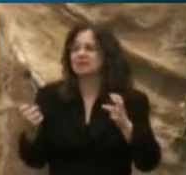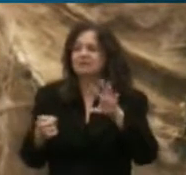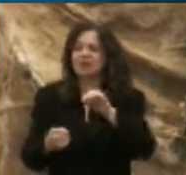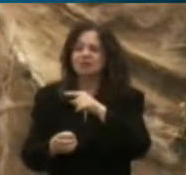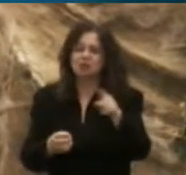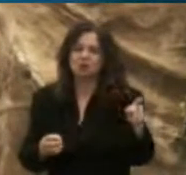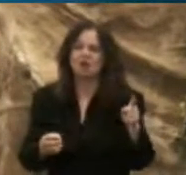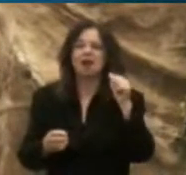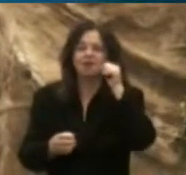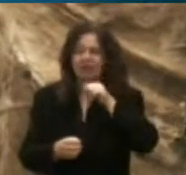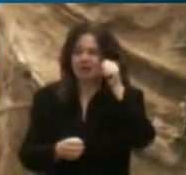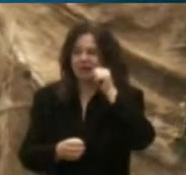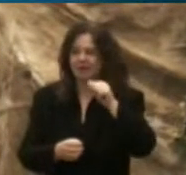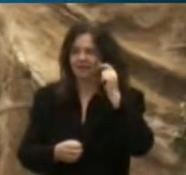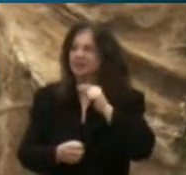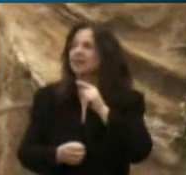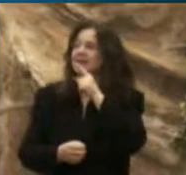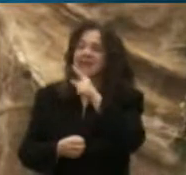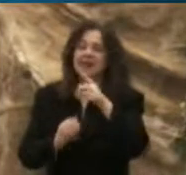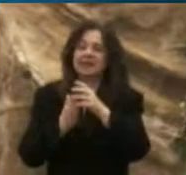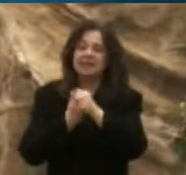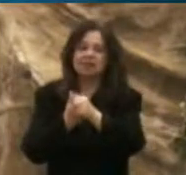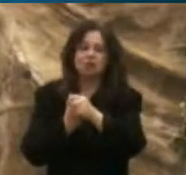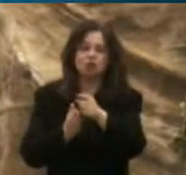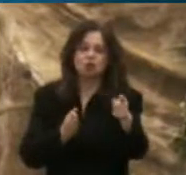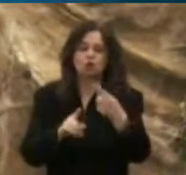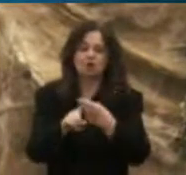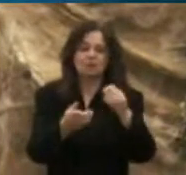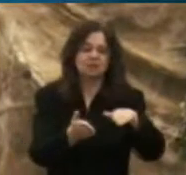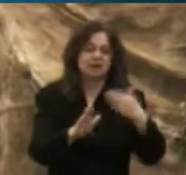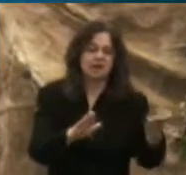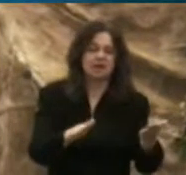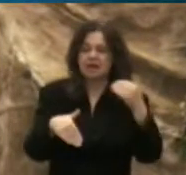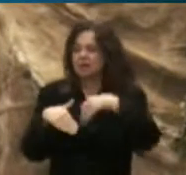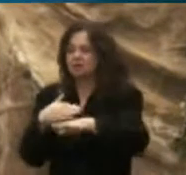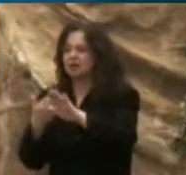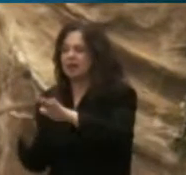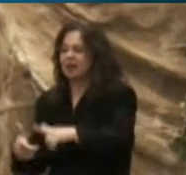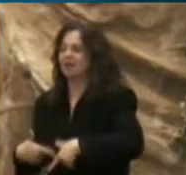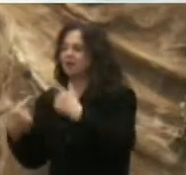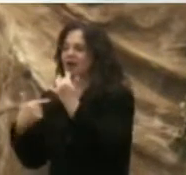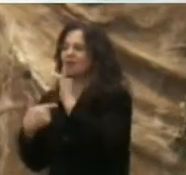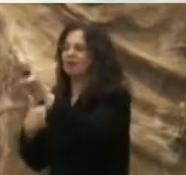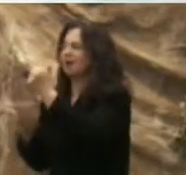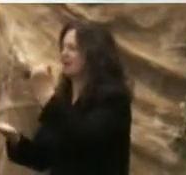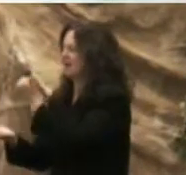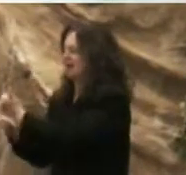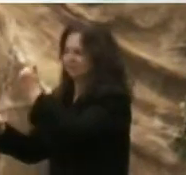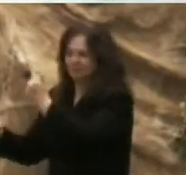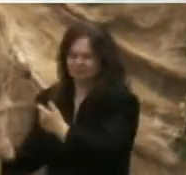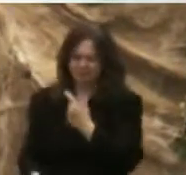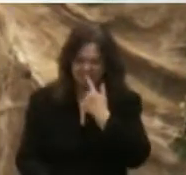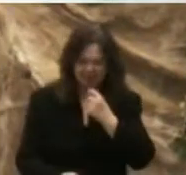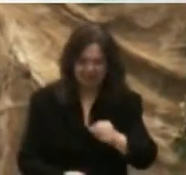of Christ, leading you from death into life. Amen.